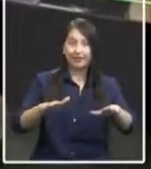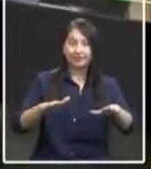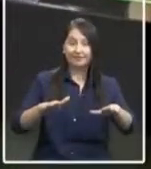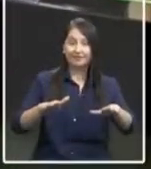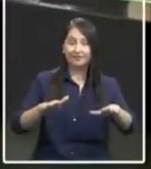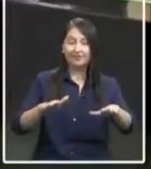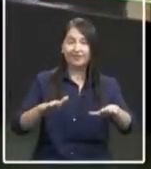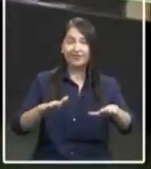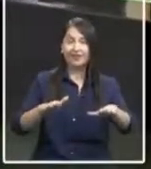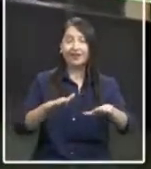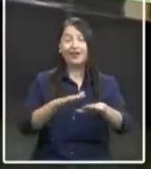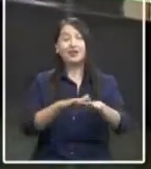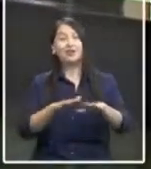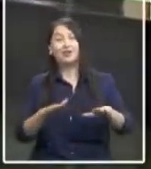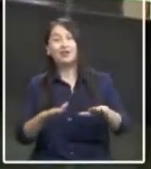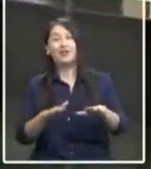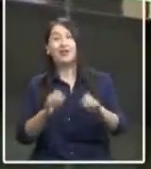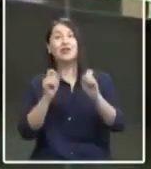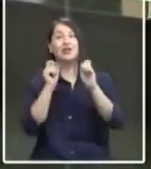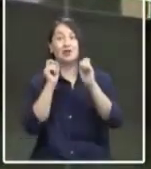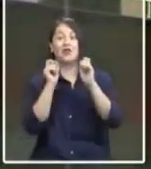pandemic that has taken place in the planet,